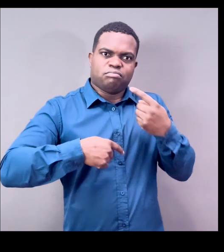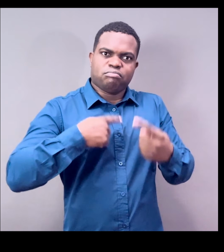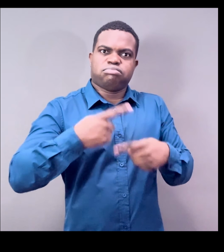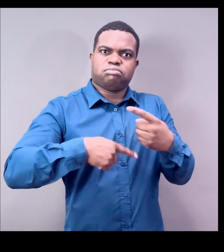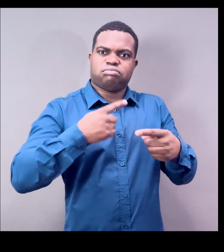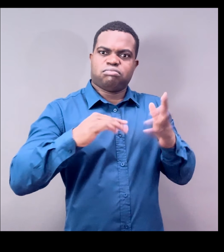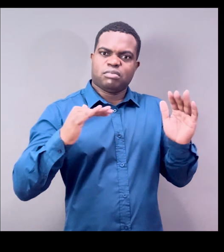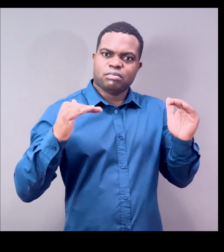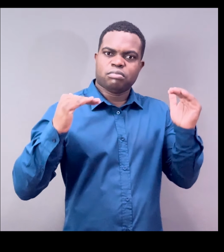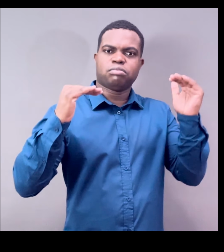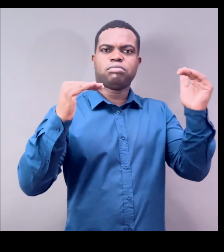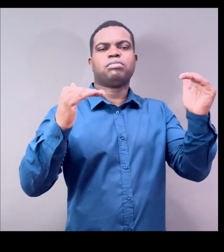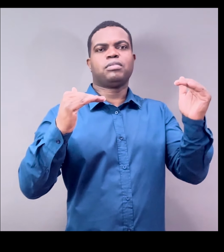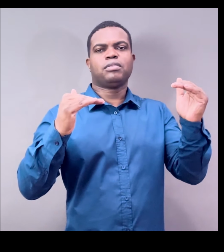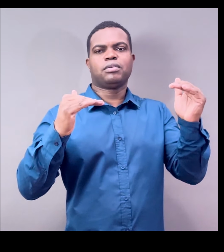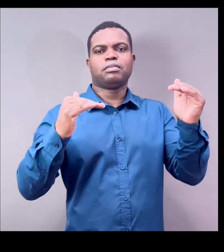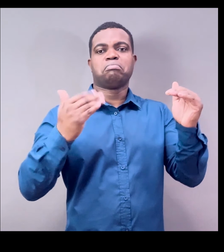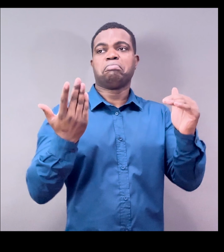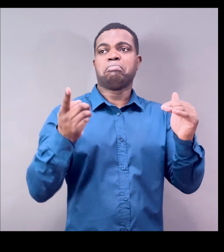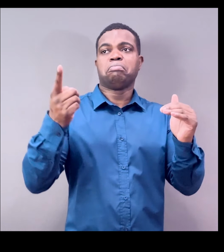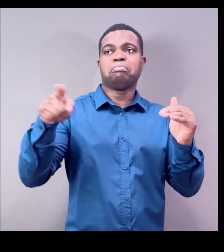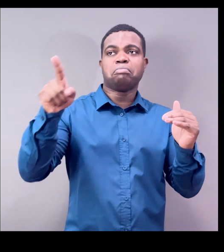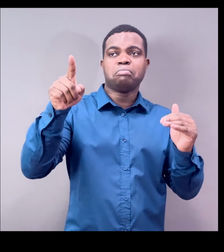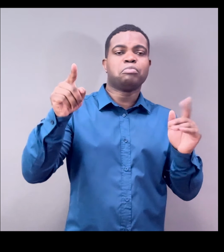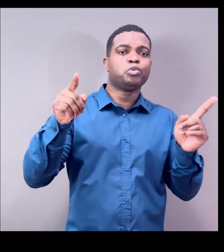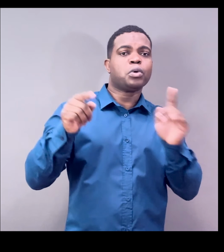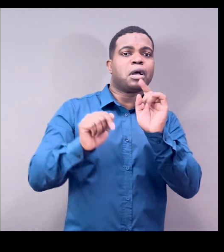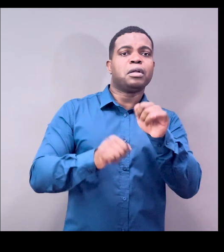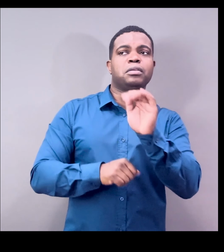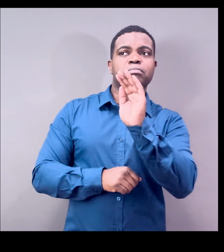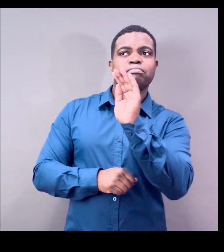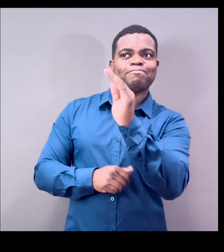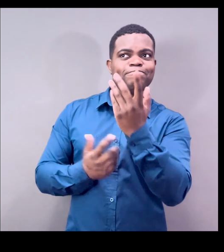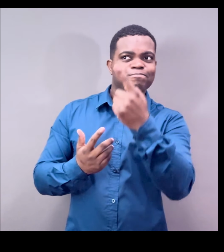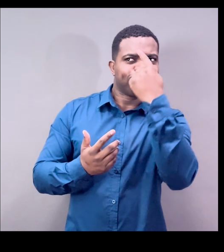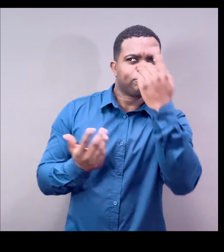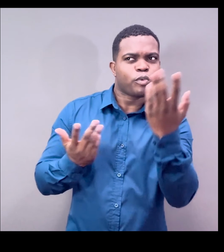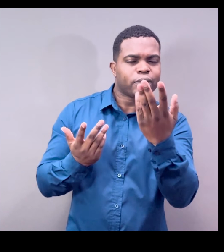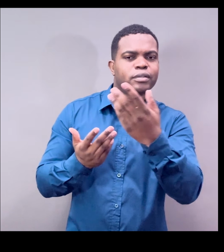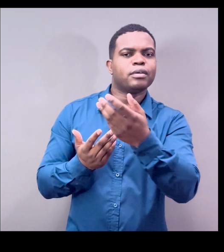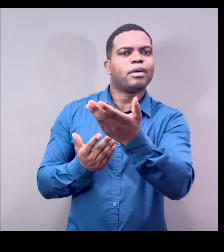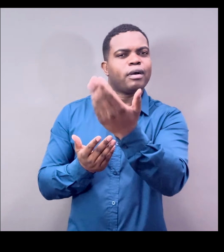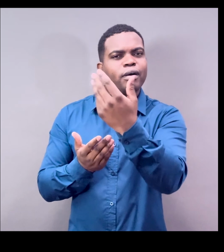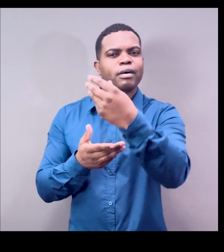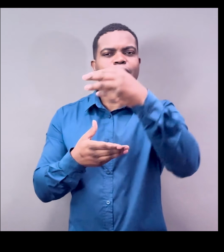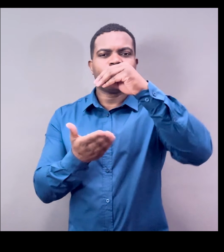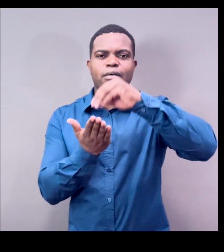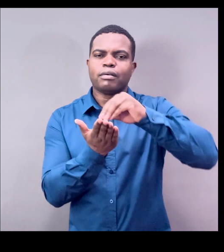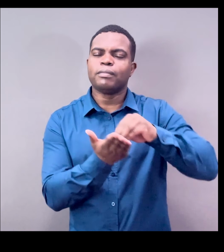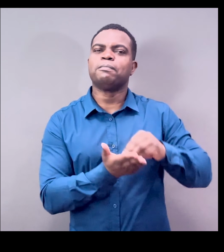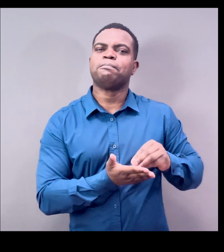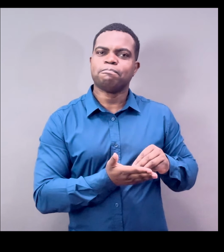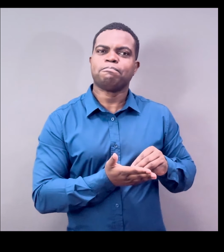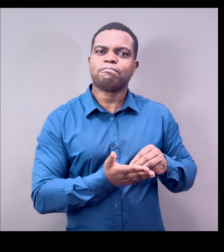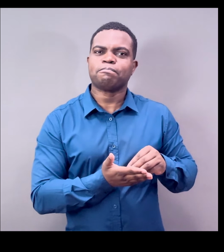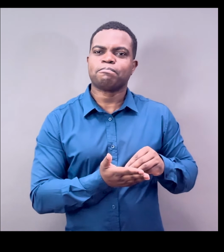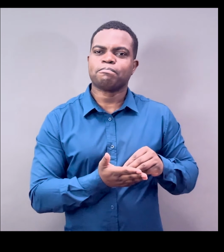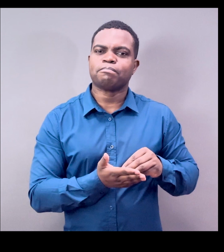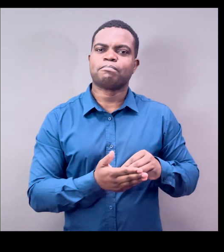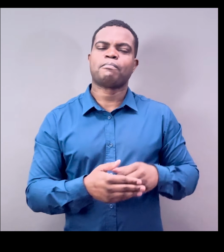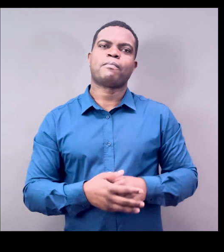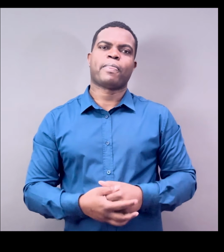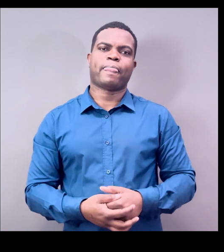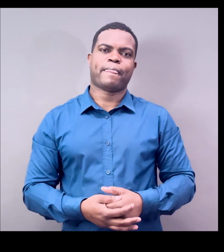need to also seek their input when relevant because they have high interest. They want to know. They want to know why you are carrying out